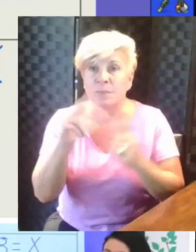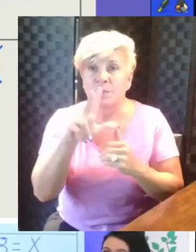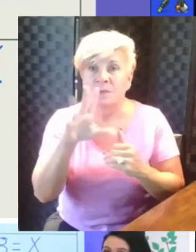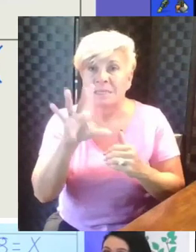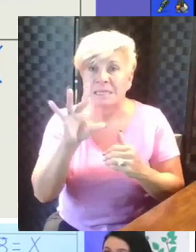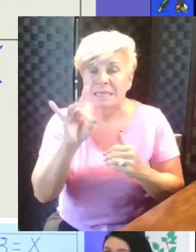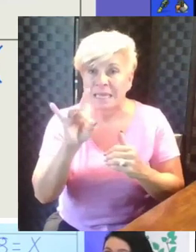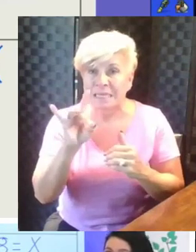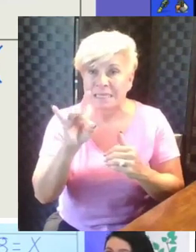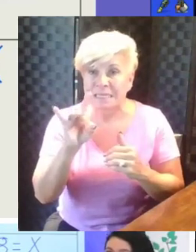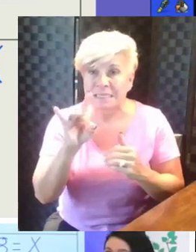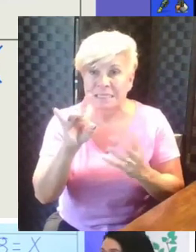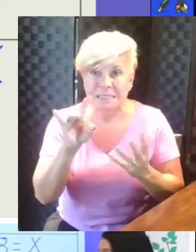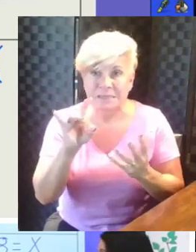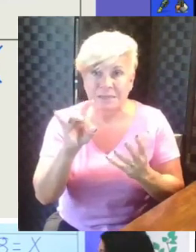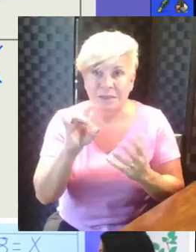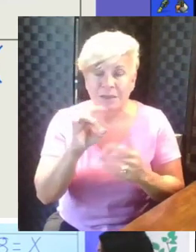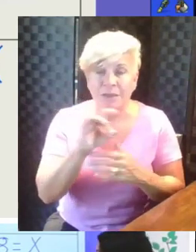38 into